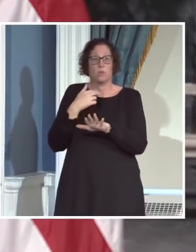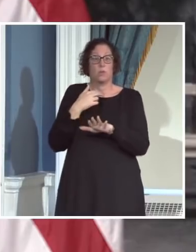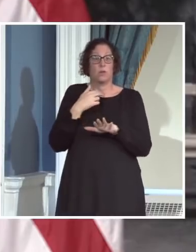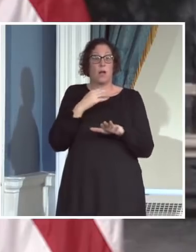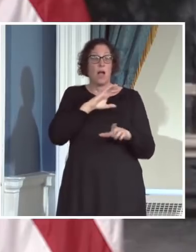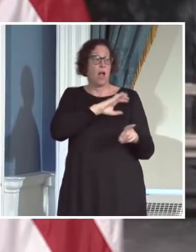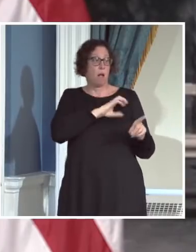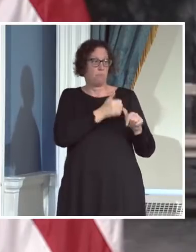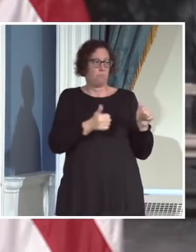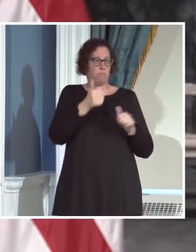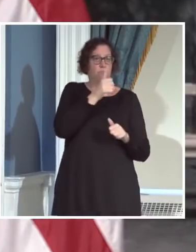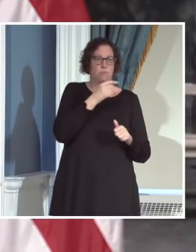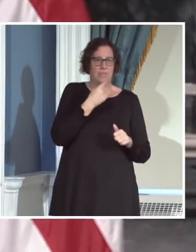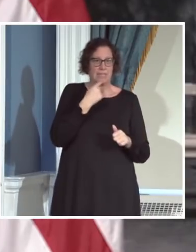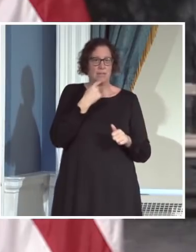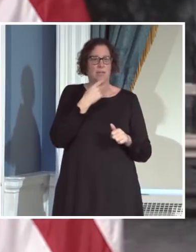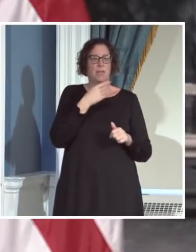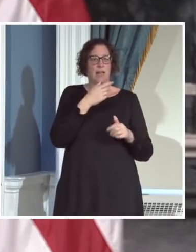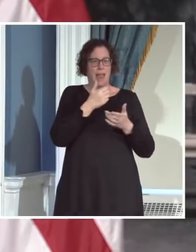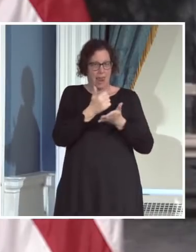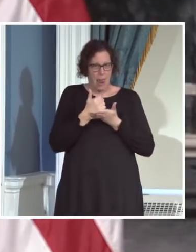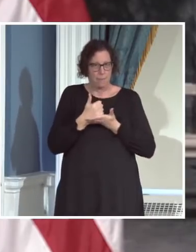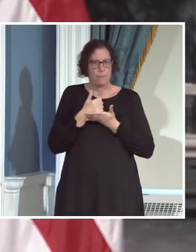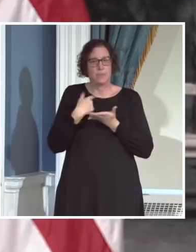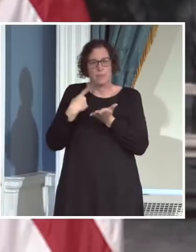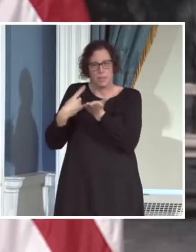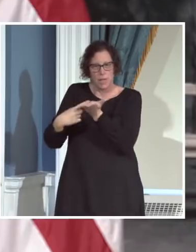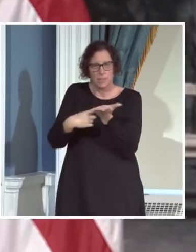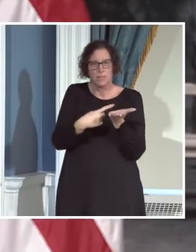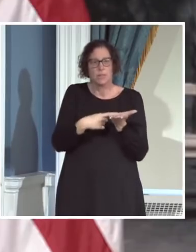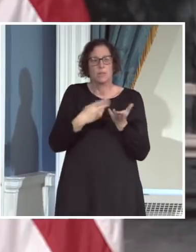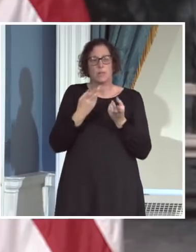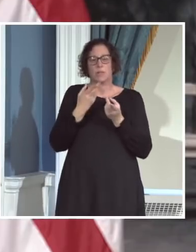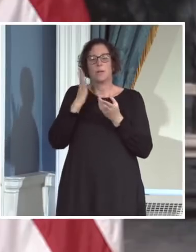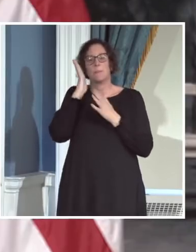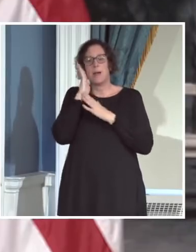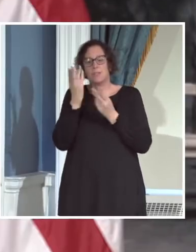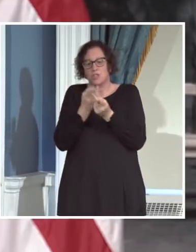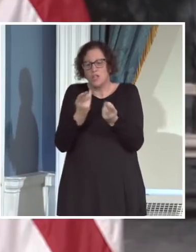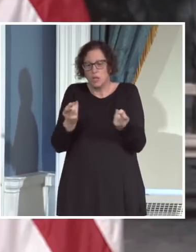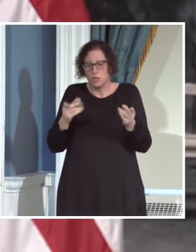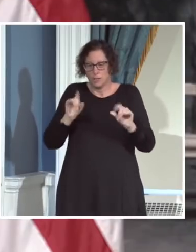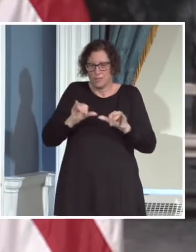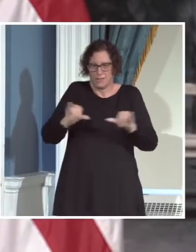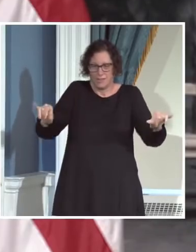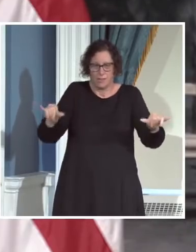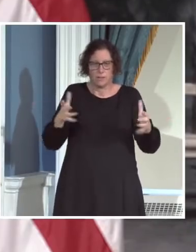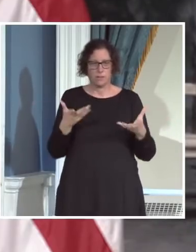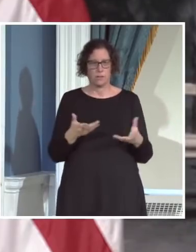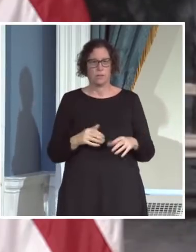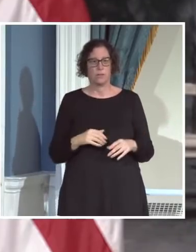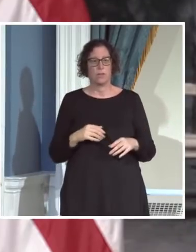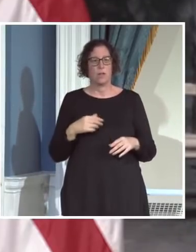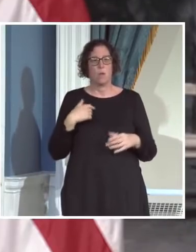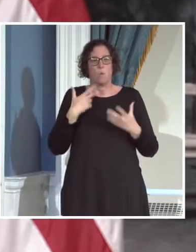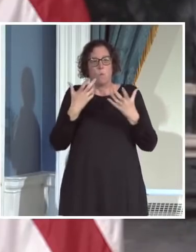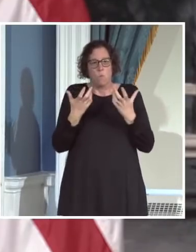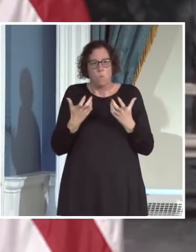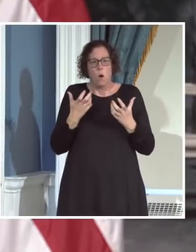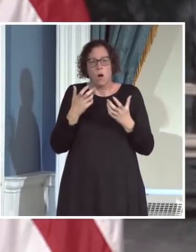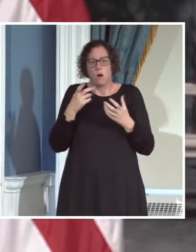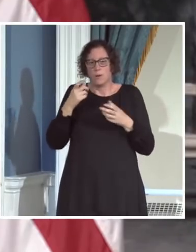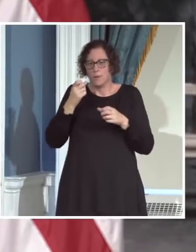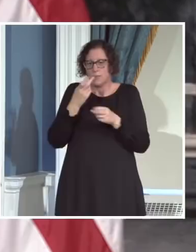San Francisco. I called for shelter-in-place ahead of the vast majority of public chief executives in this